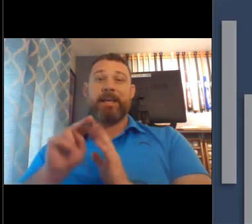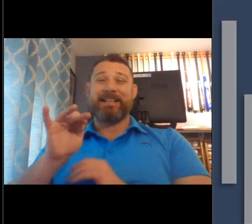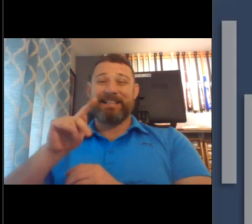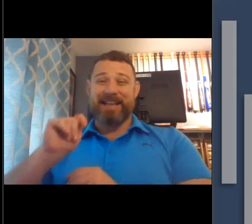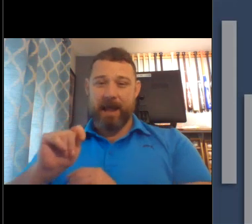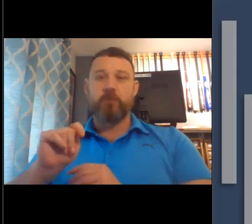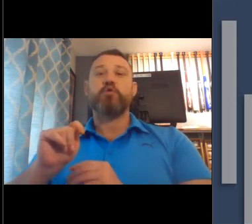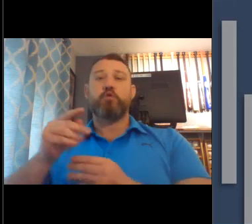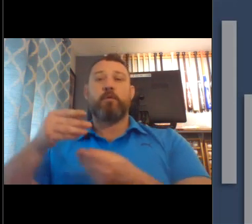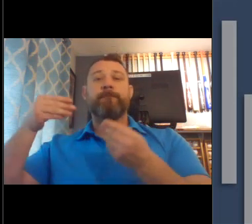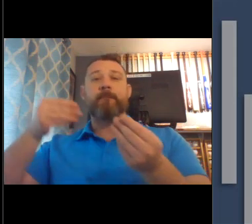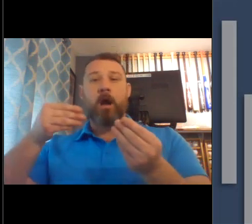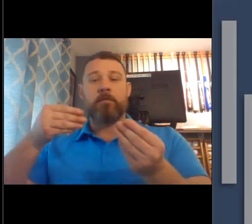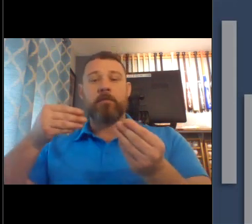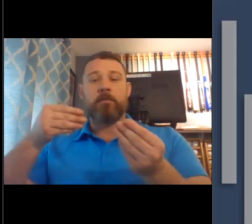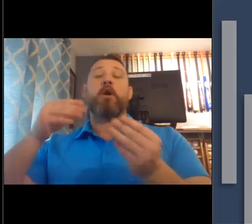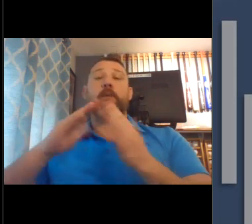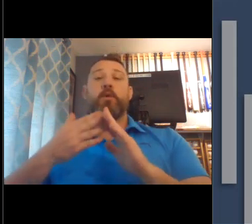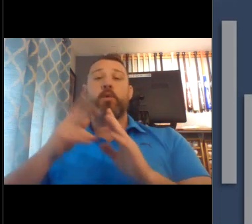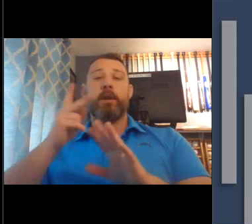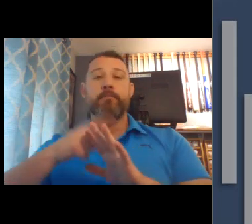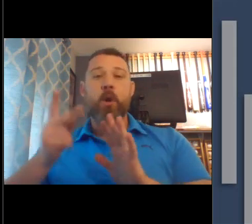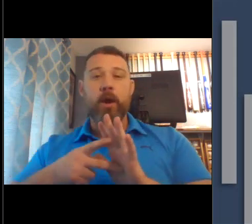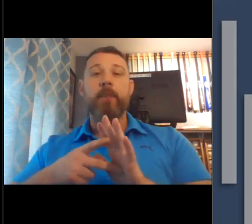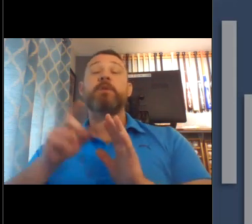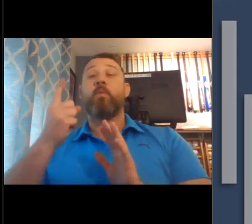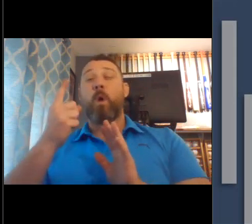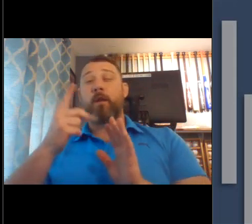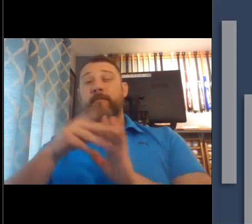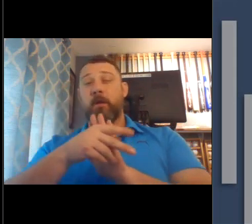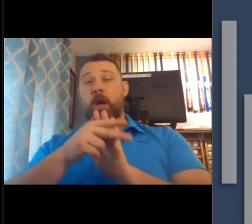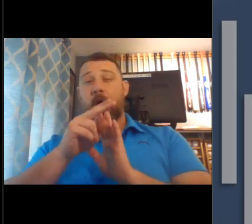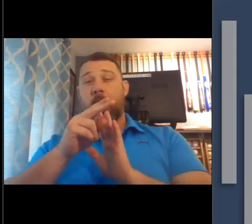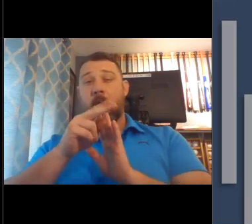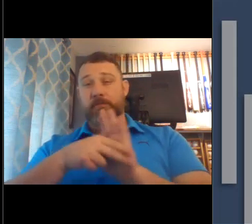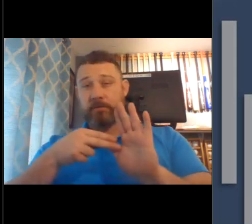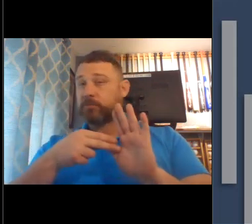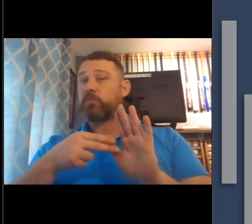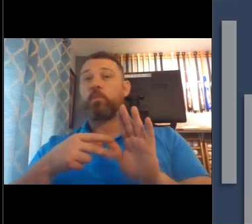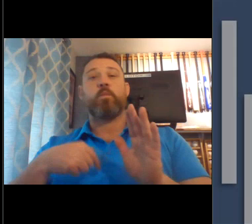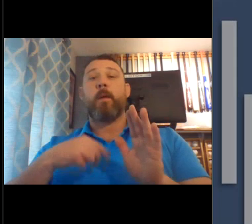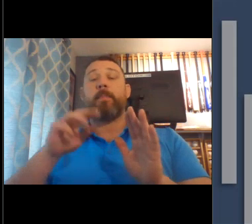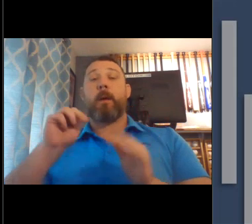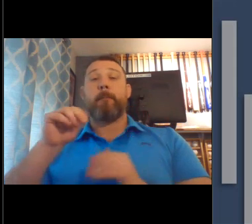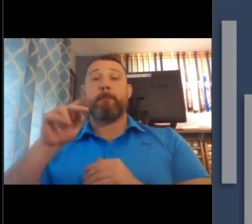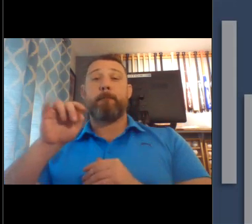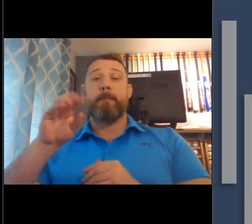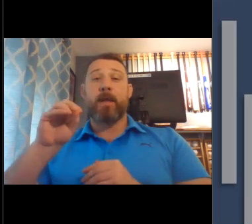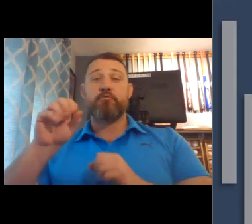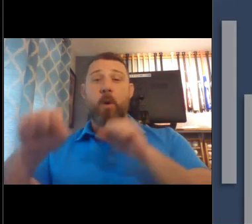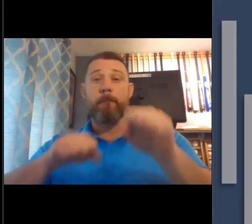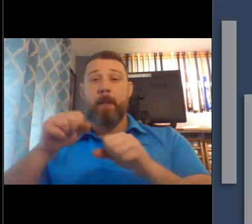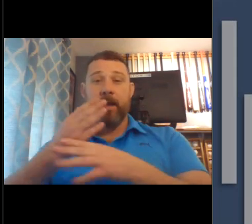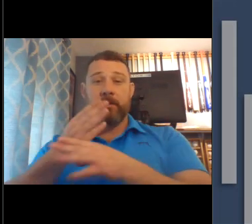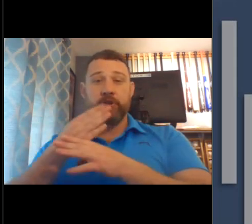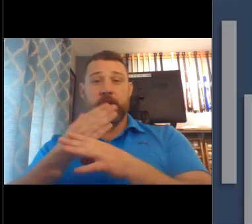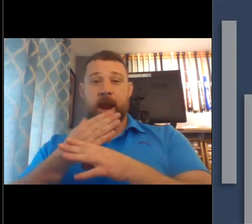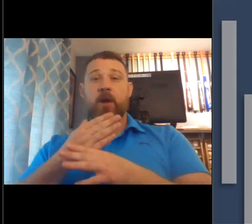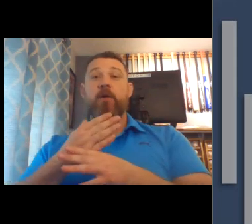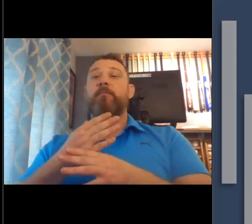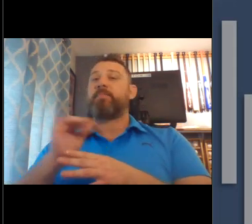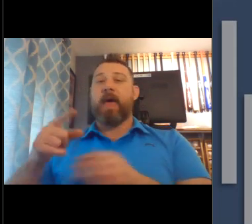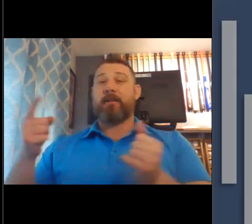And one of the community programs that was highlighted is we would not have a Metro bike share program if not for the first $5 million